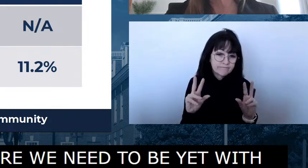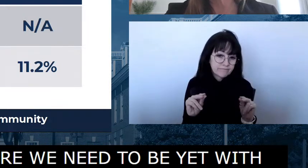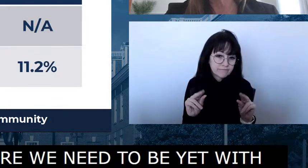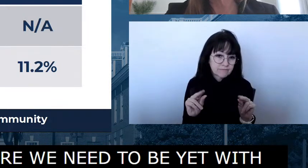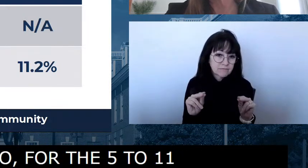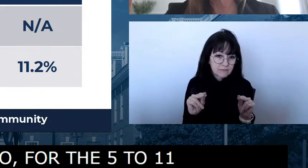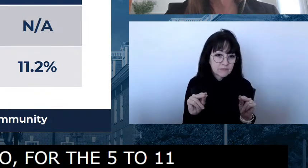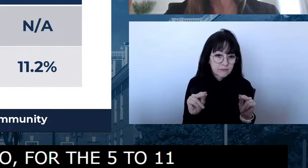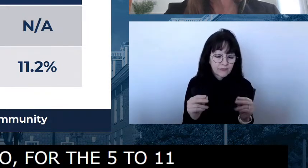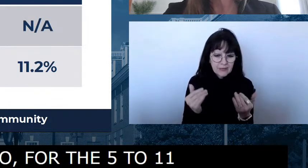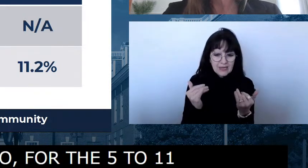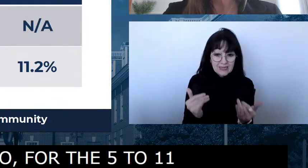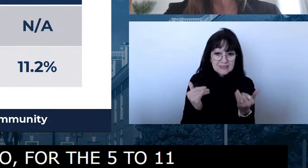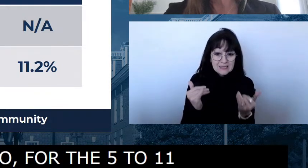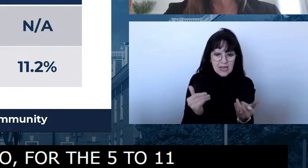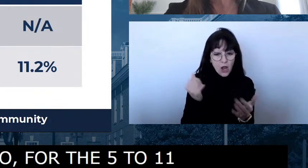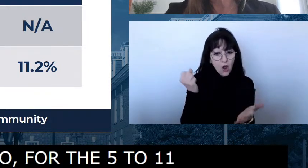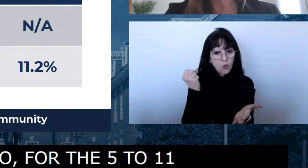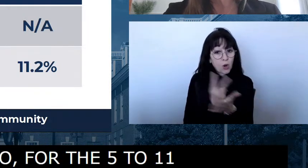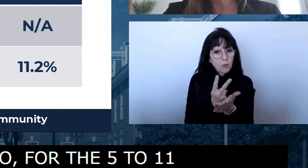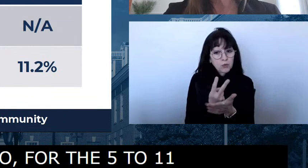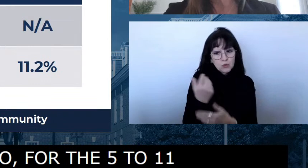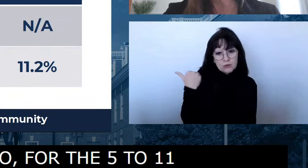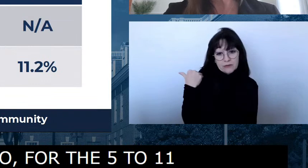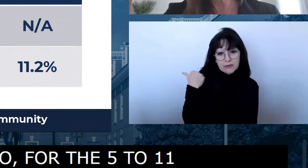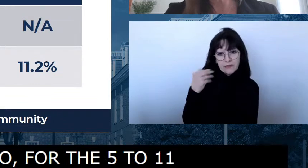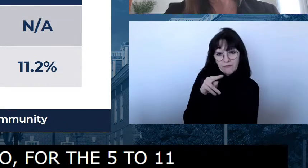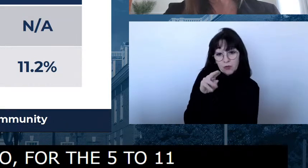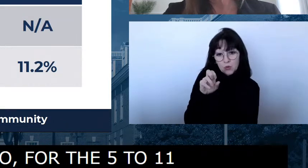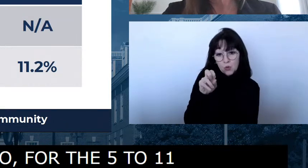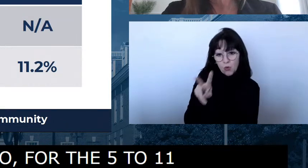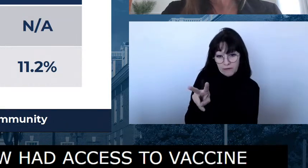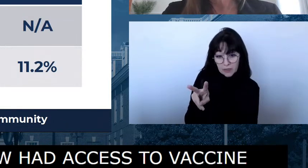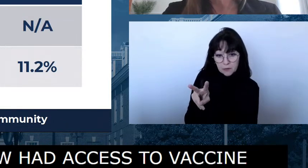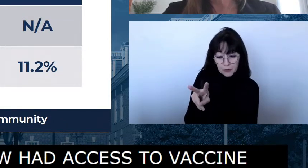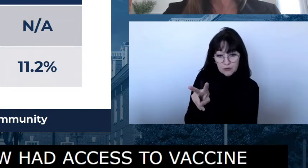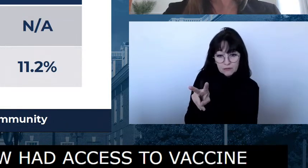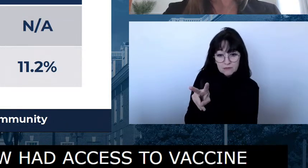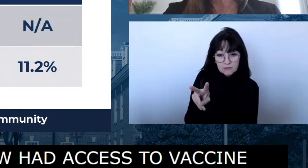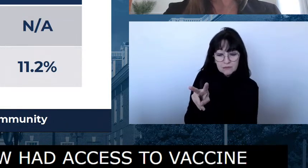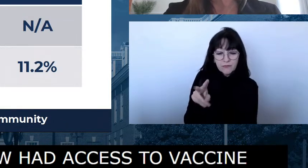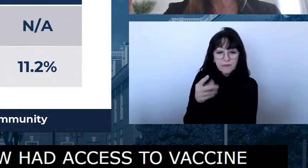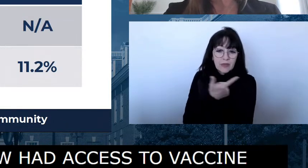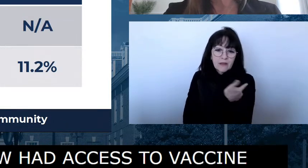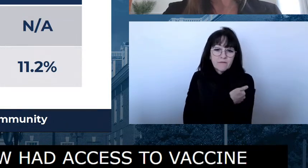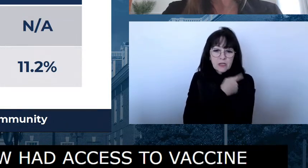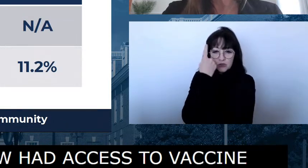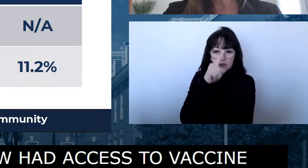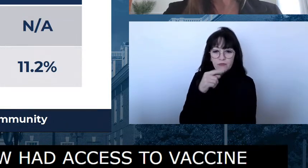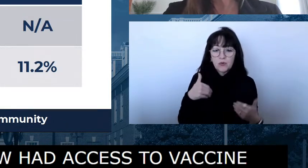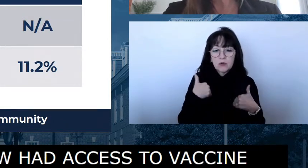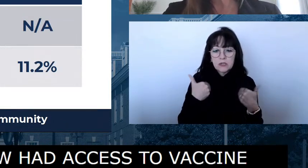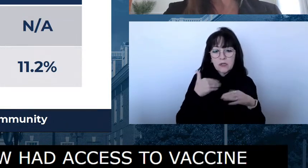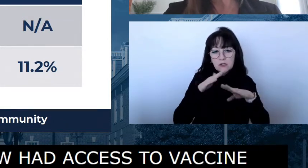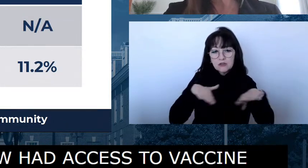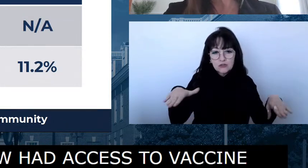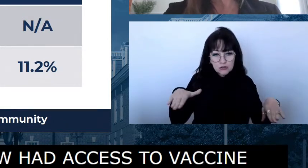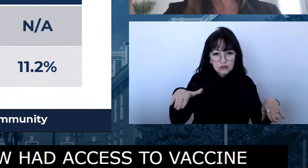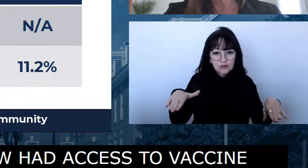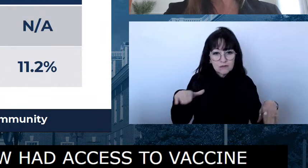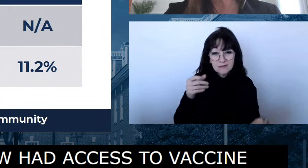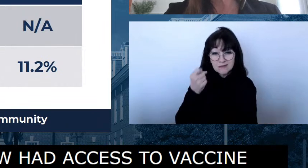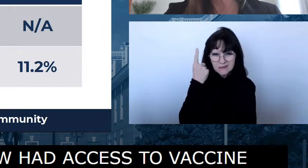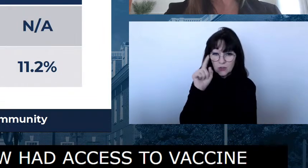since November, we have 30% have received one dose, but only